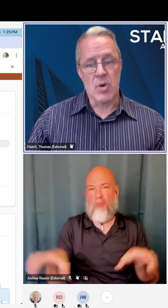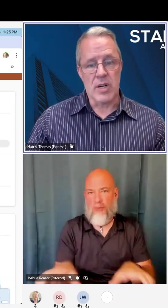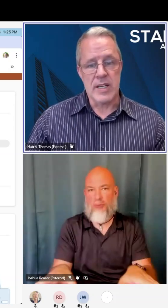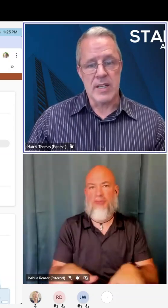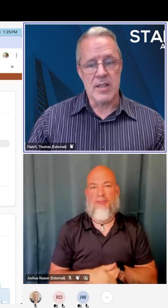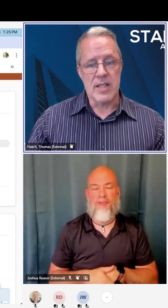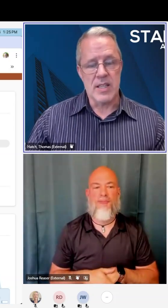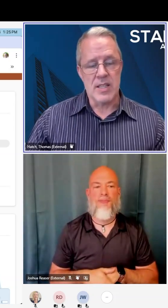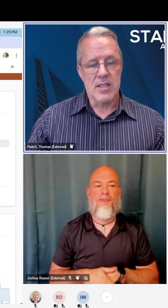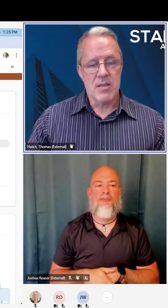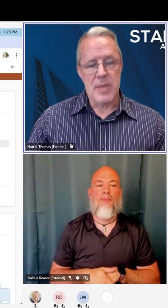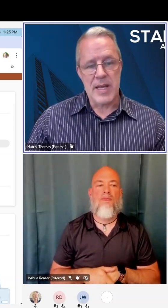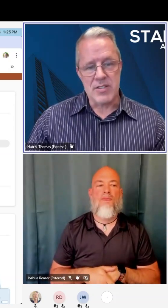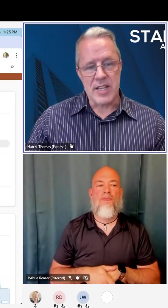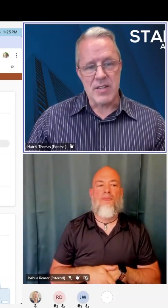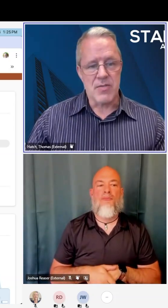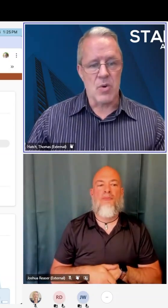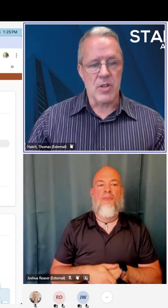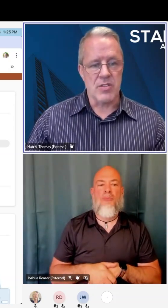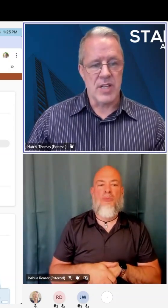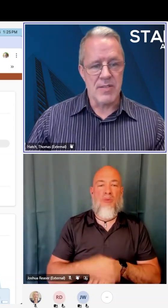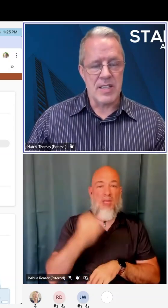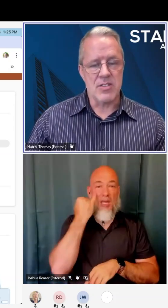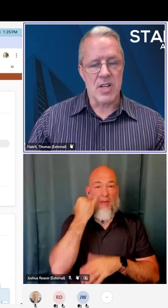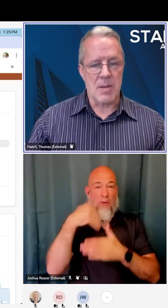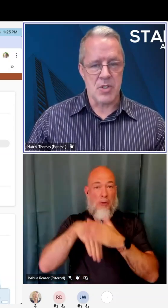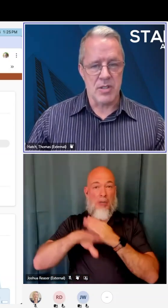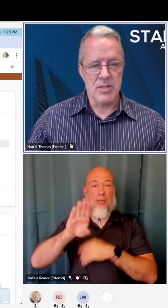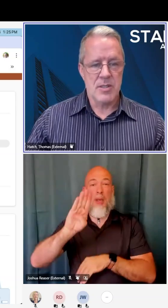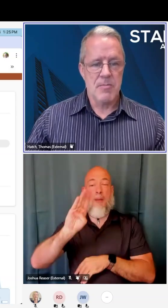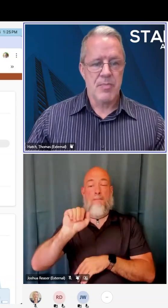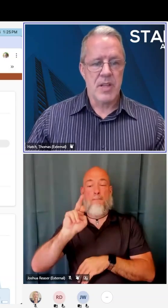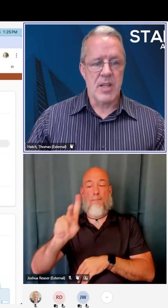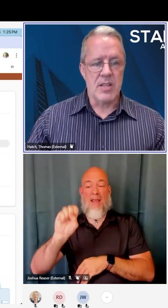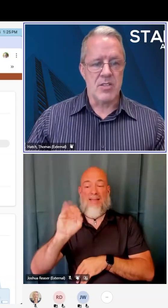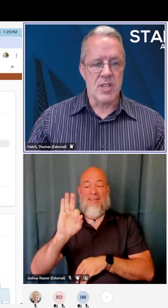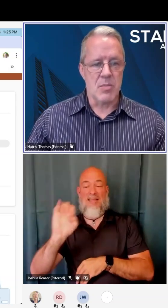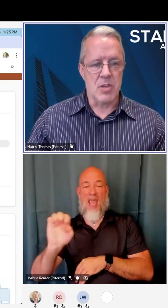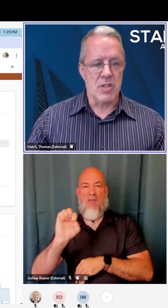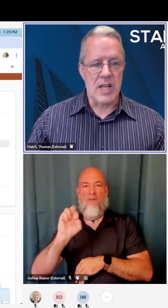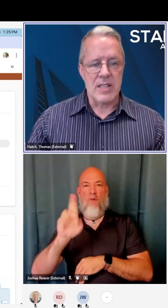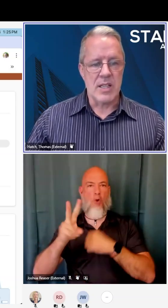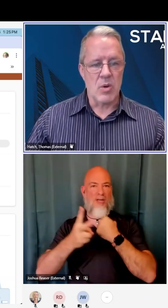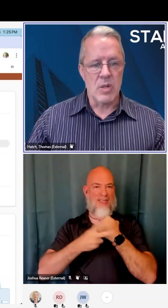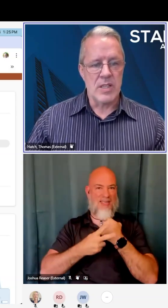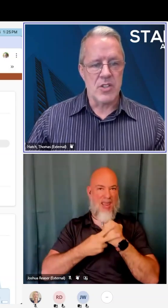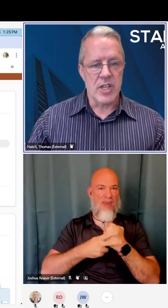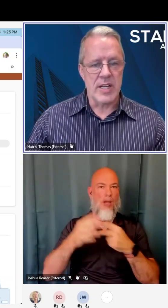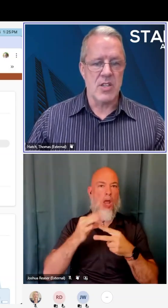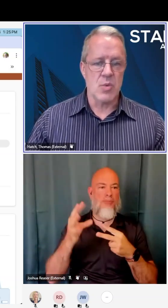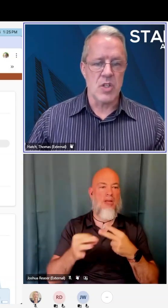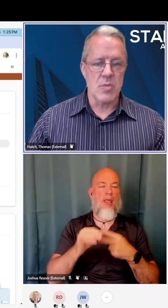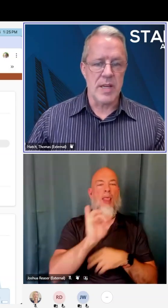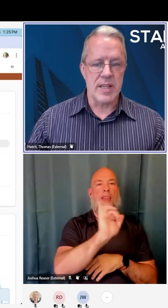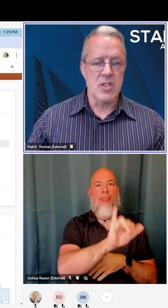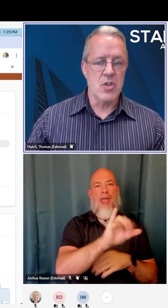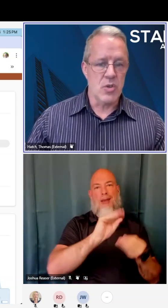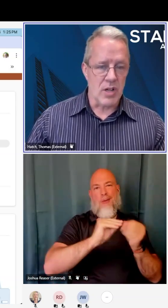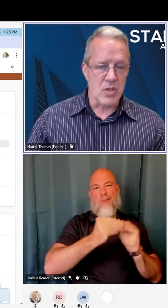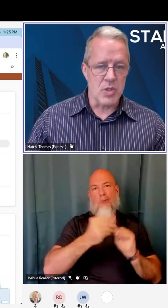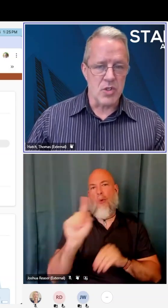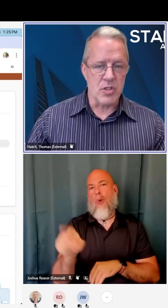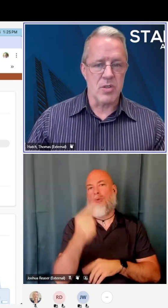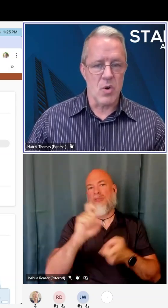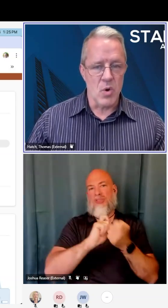If you are in the bank safe or the savings option, then this number is likely only to change when you make a